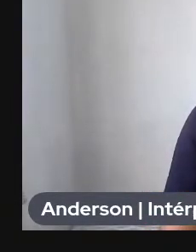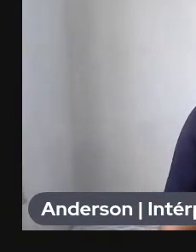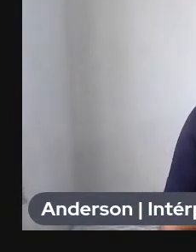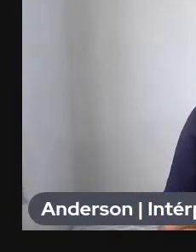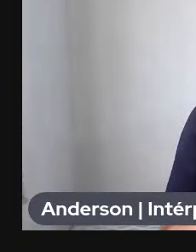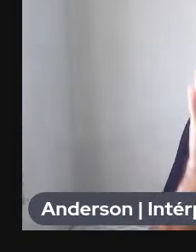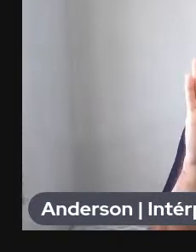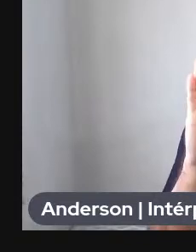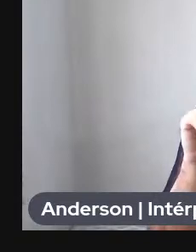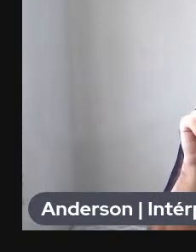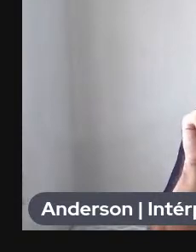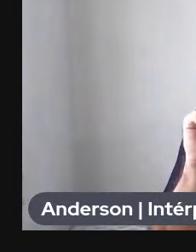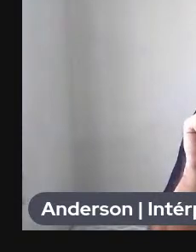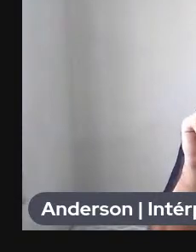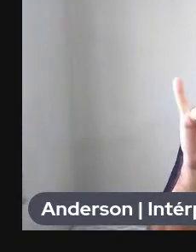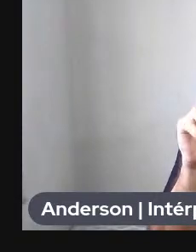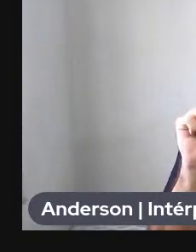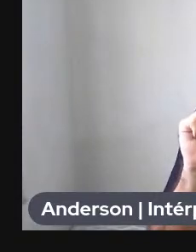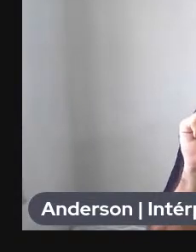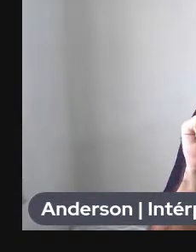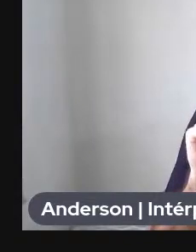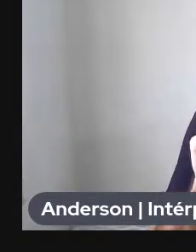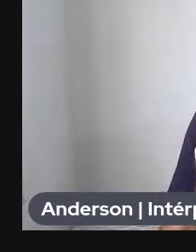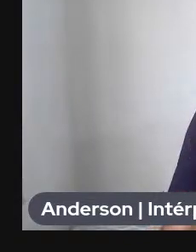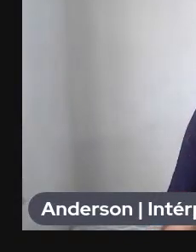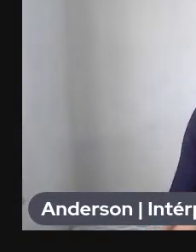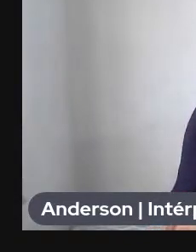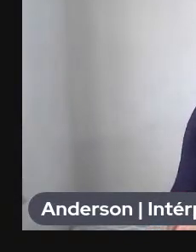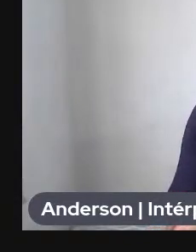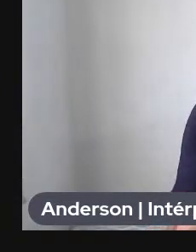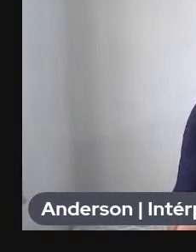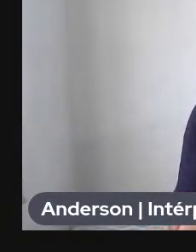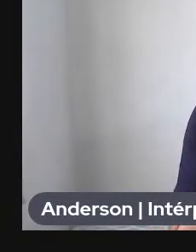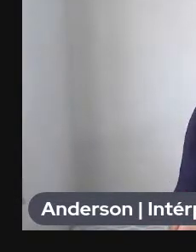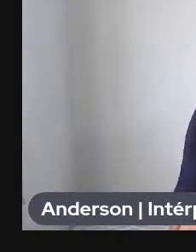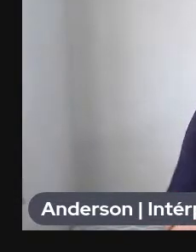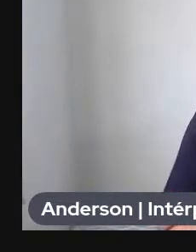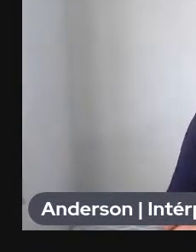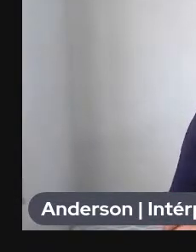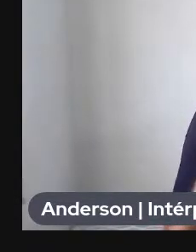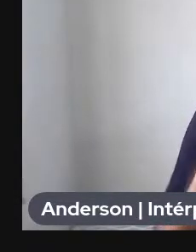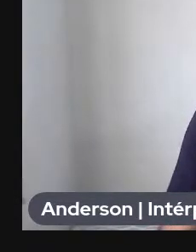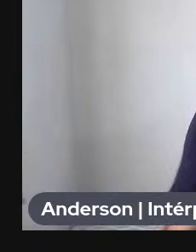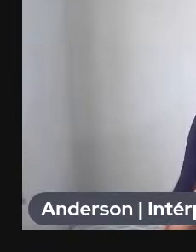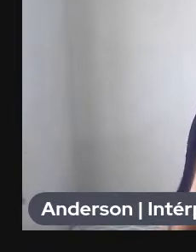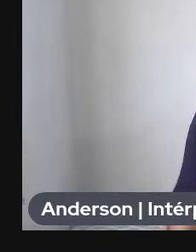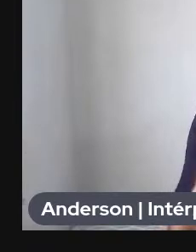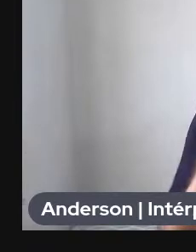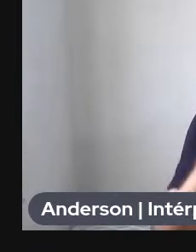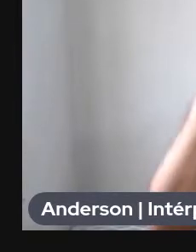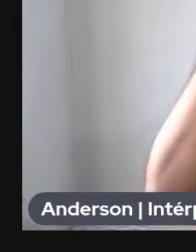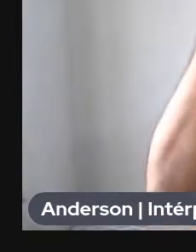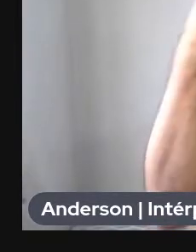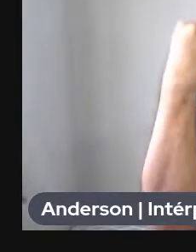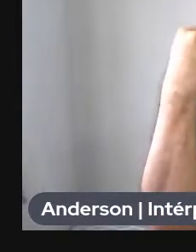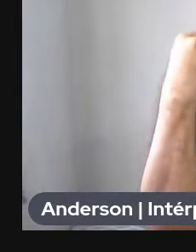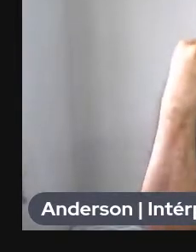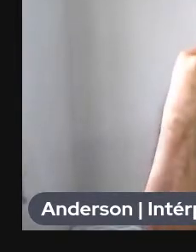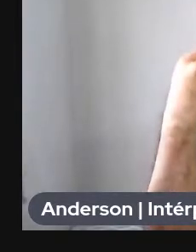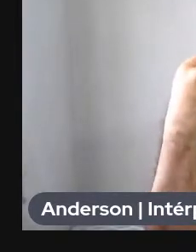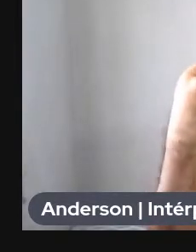Flavia. Well, thank you. What I didn't tell you, I forgot, is to tell you that